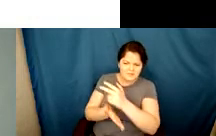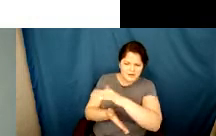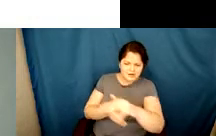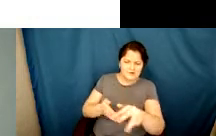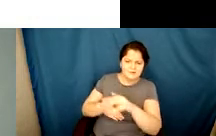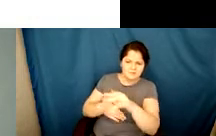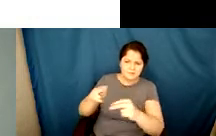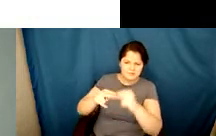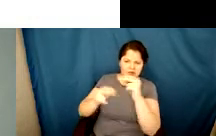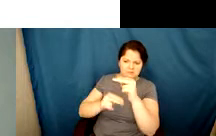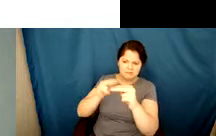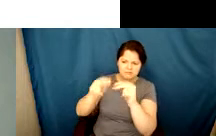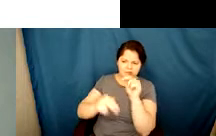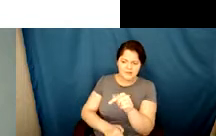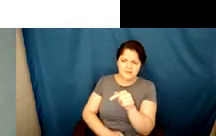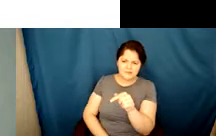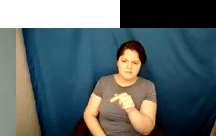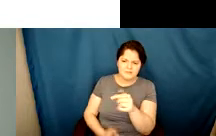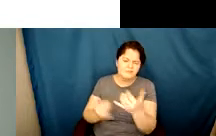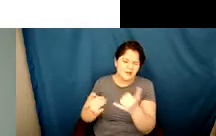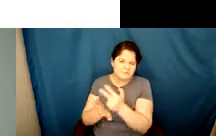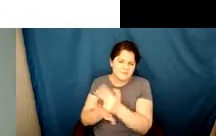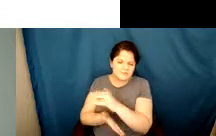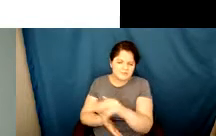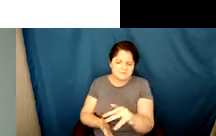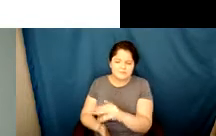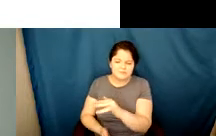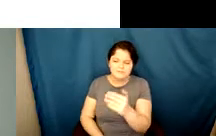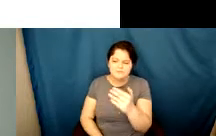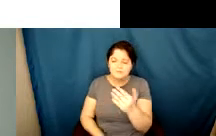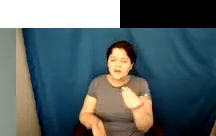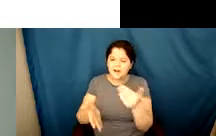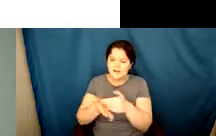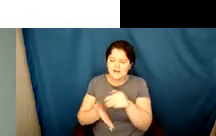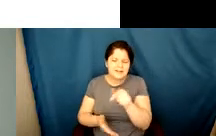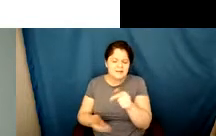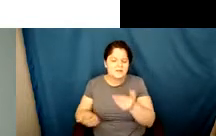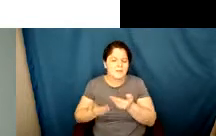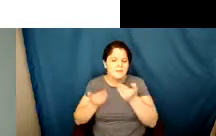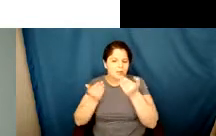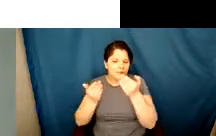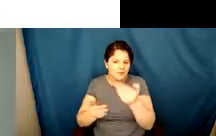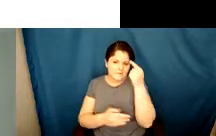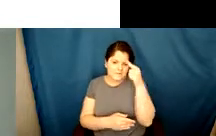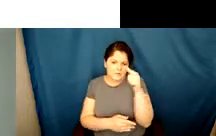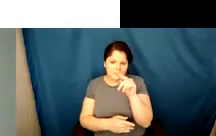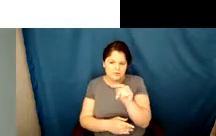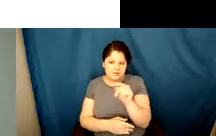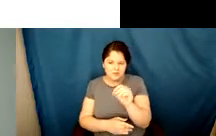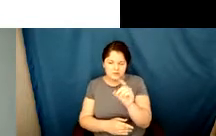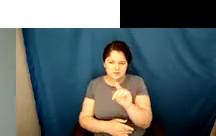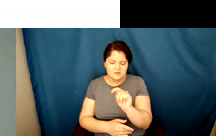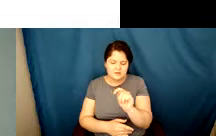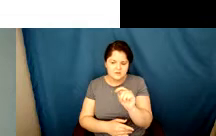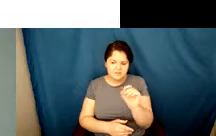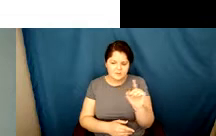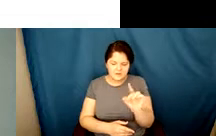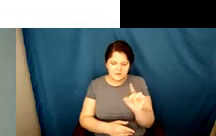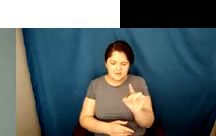currently is the park and ride. The new, again, this is just a proposal for the TOD. None of this has been kind